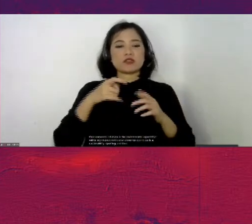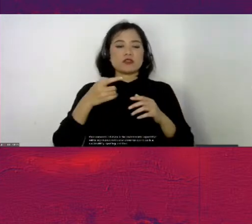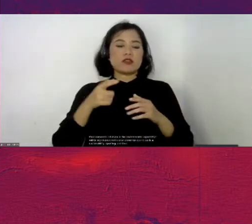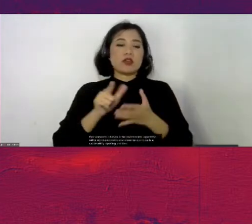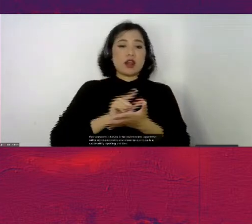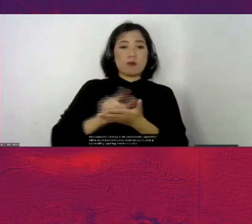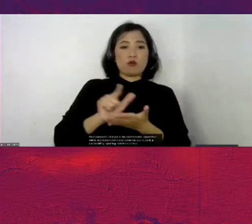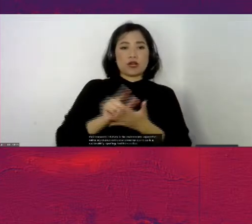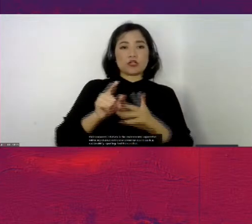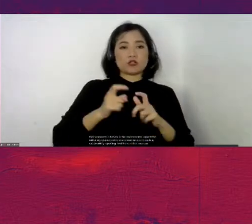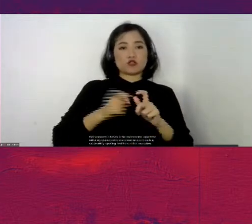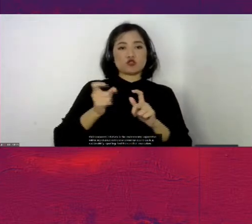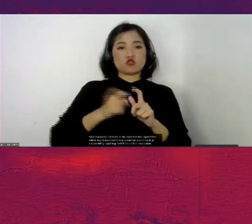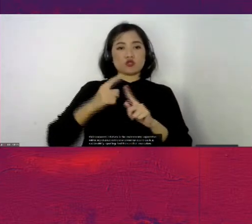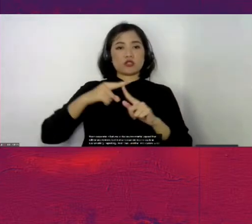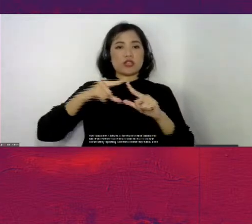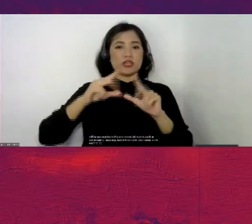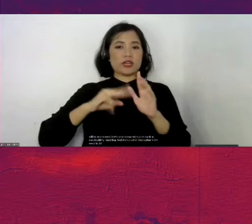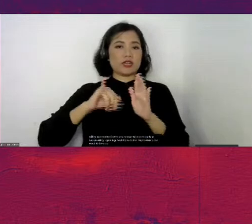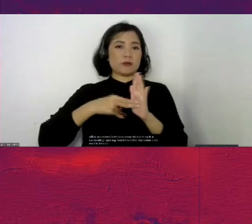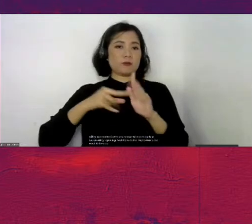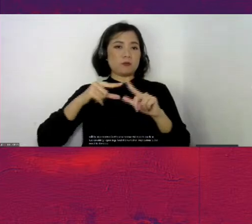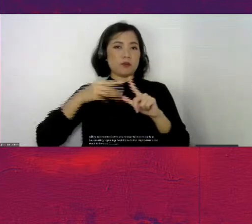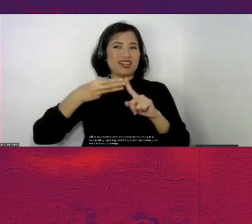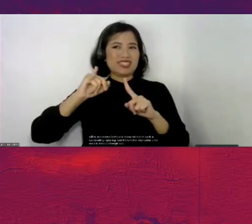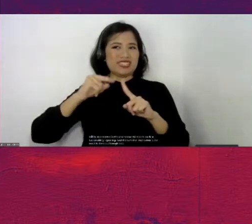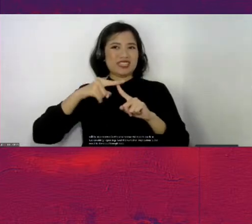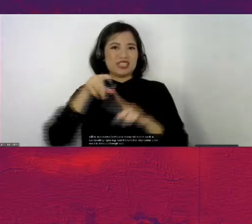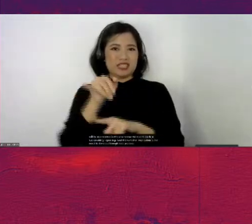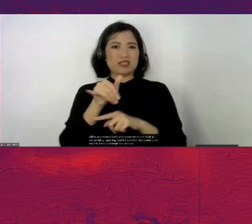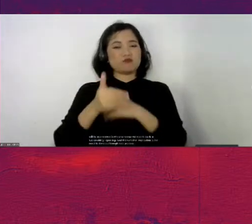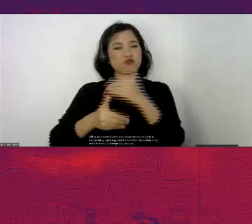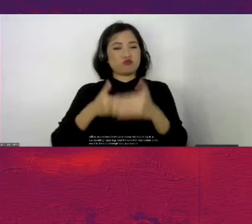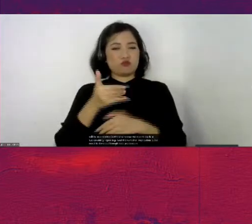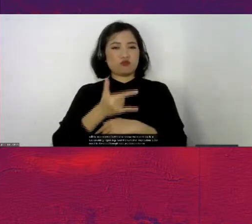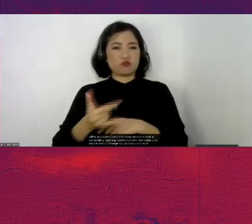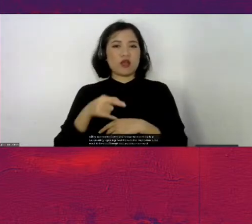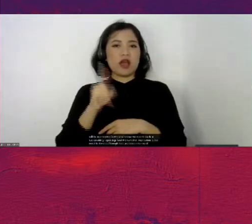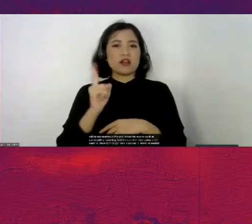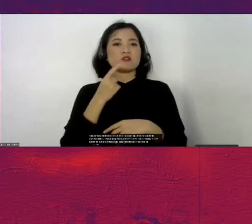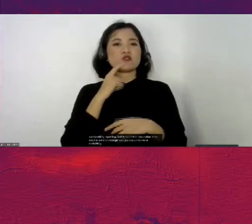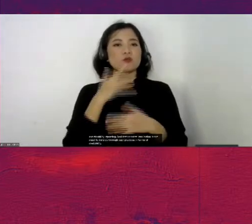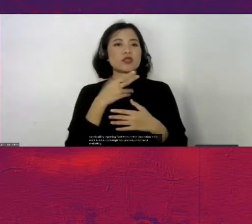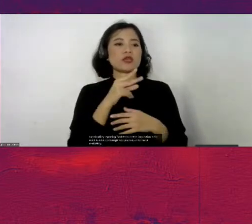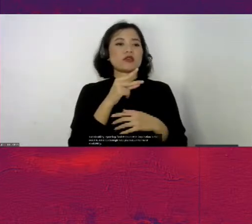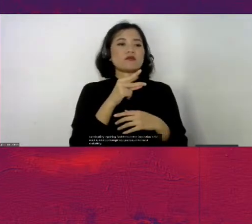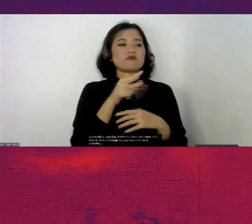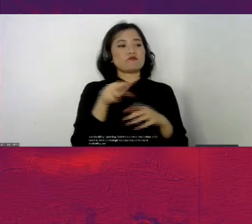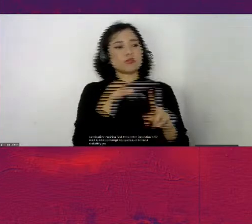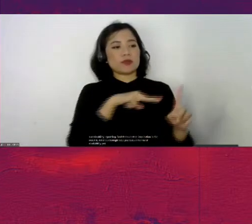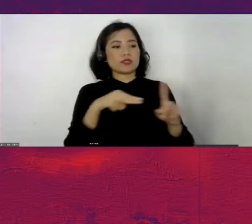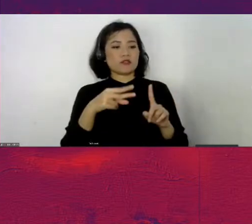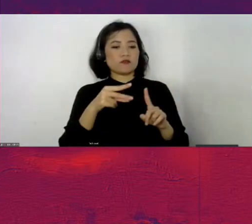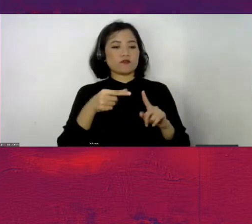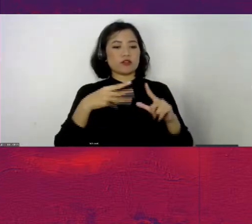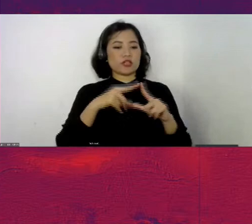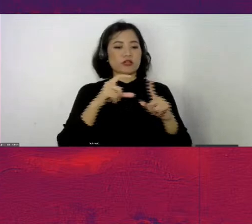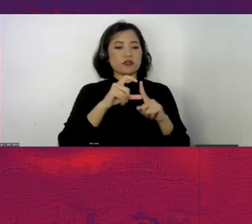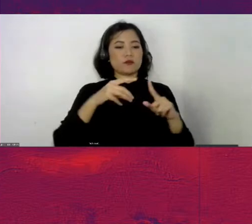another implication is the need to develop true best practices in terms of readability. Yeah, next.